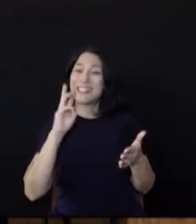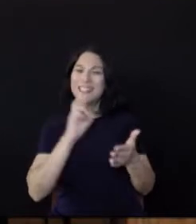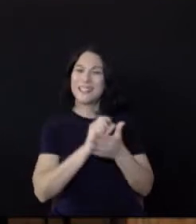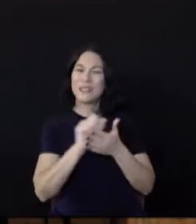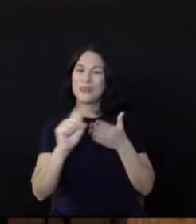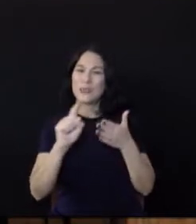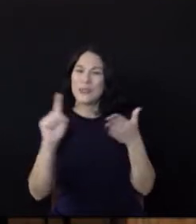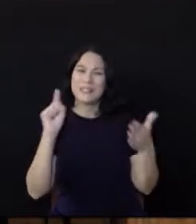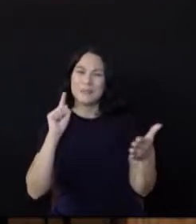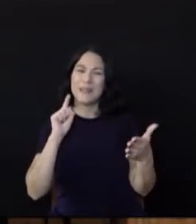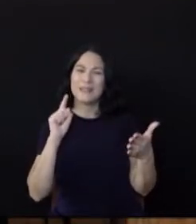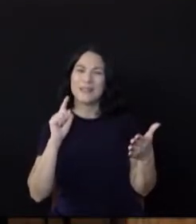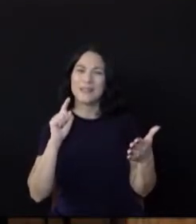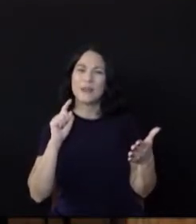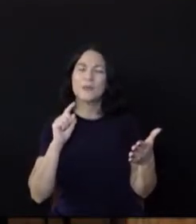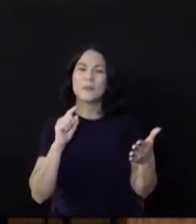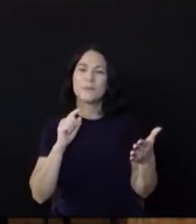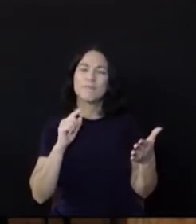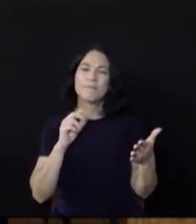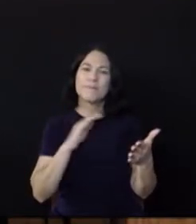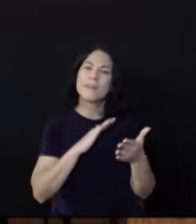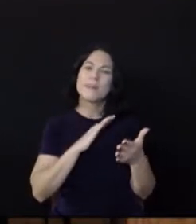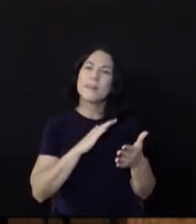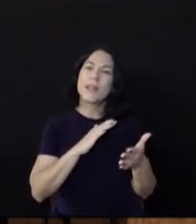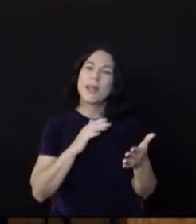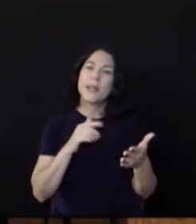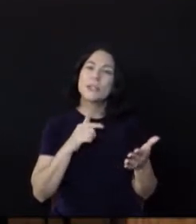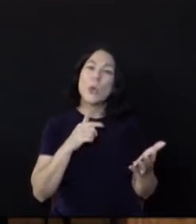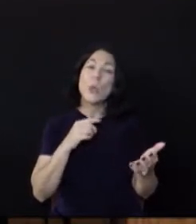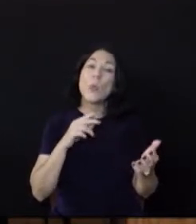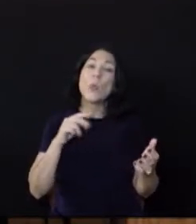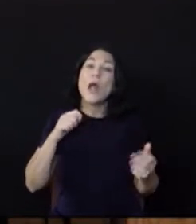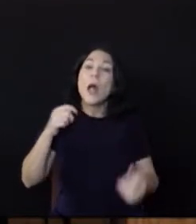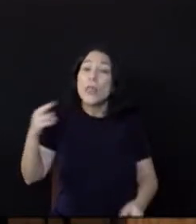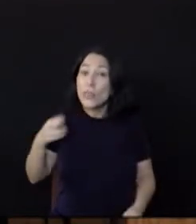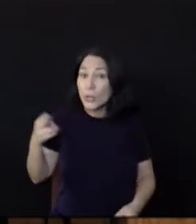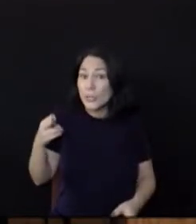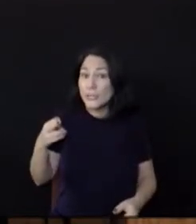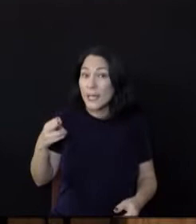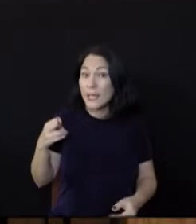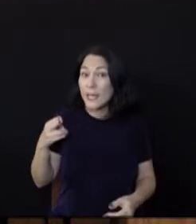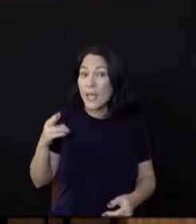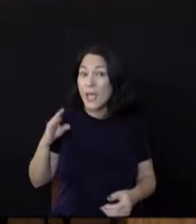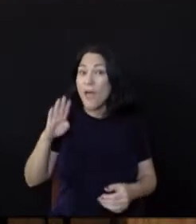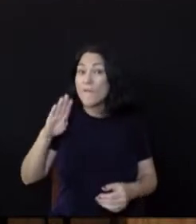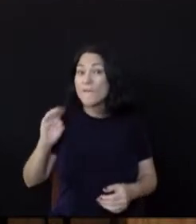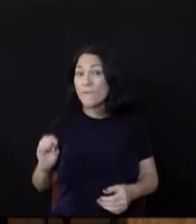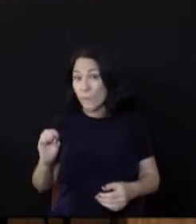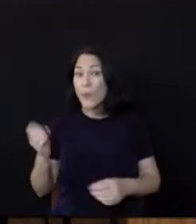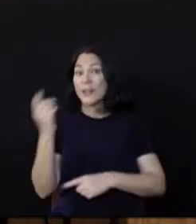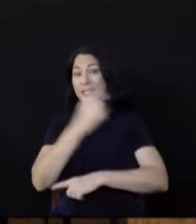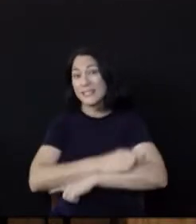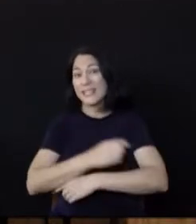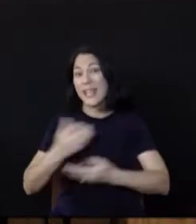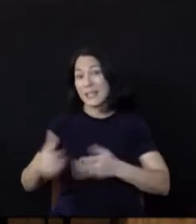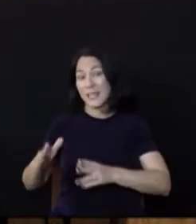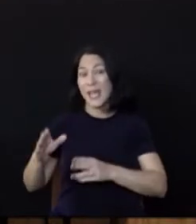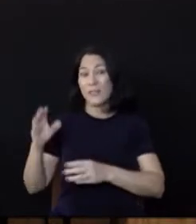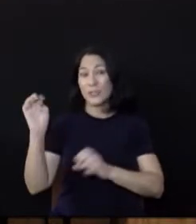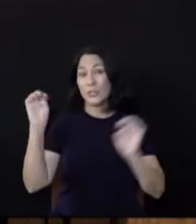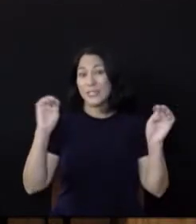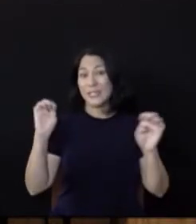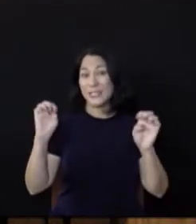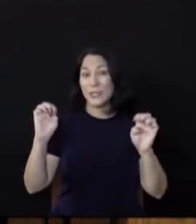this begins the sixth week. And so that means that this Thursday, the 40th day after Easter, is what we know